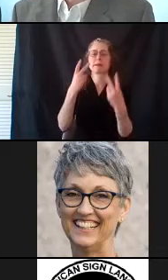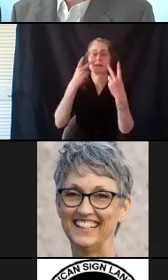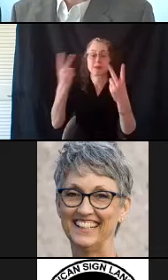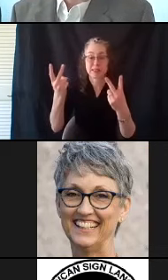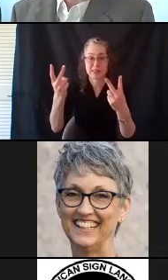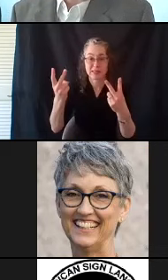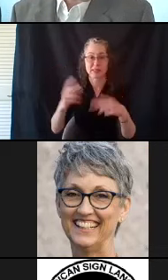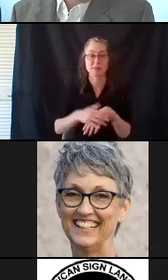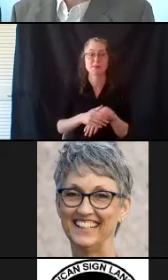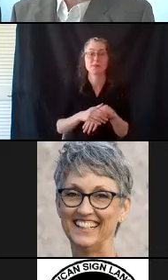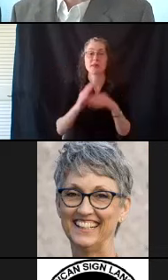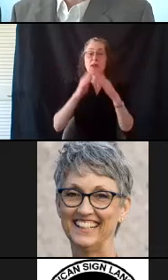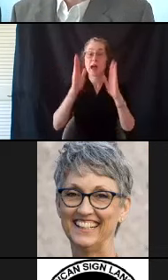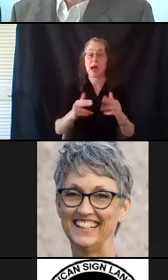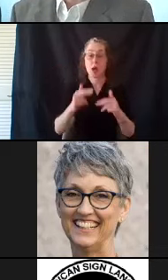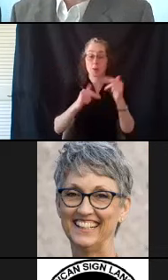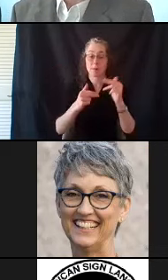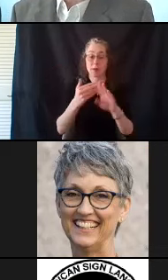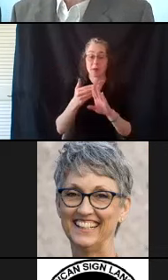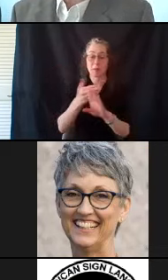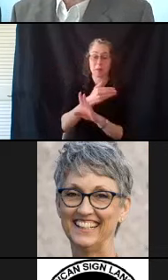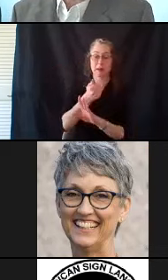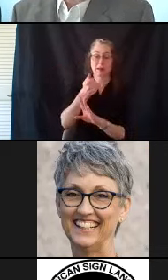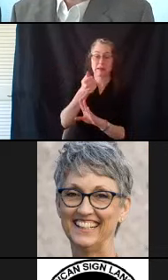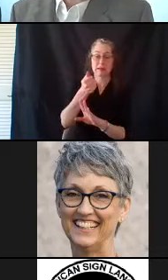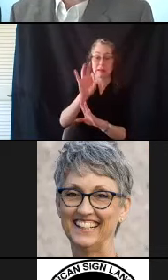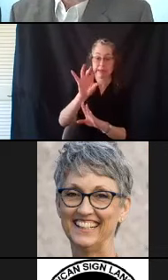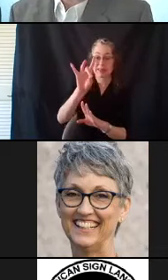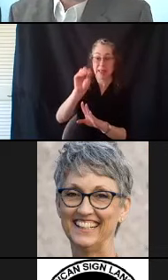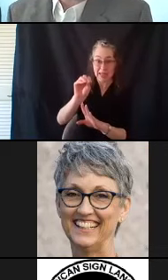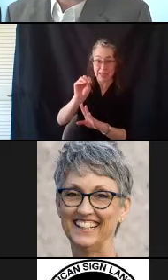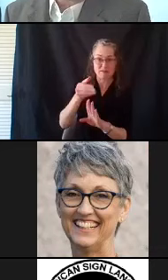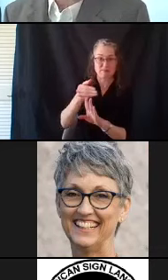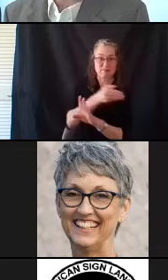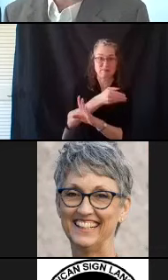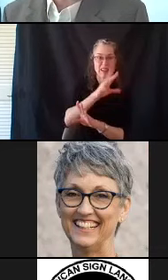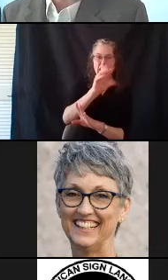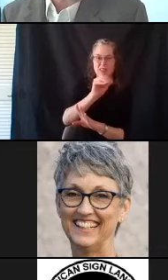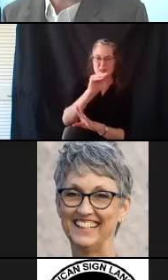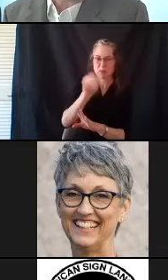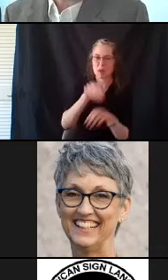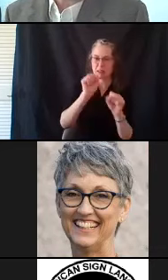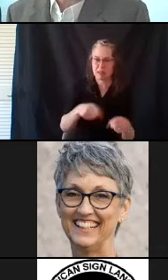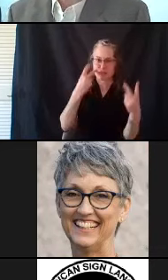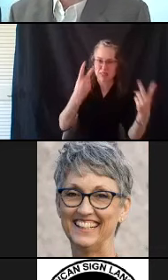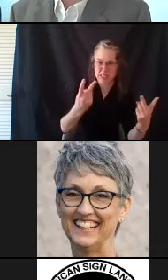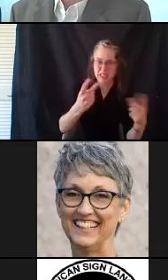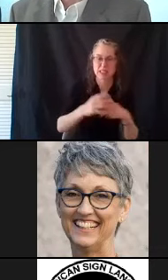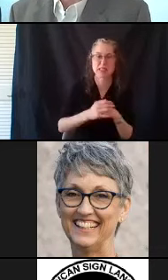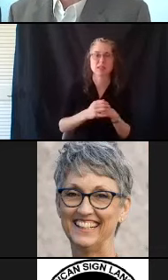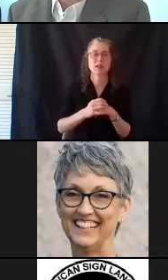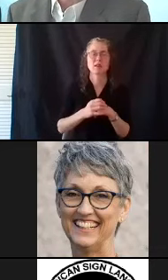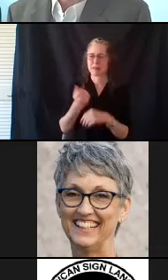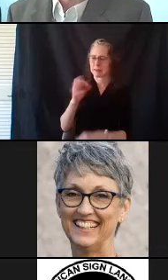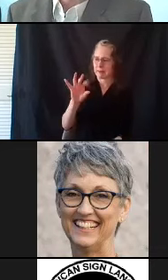before 1980 are visitable. So, 1980 to me sounds like just a couple of years ago, but that's